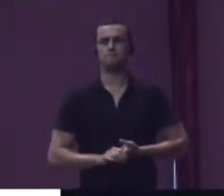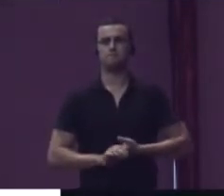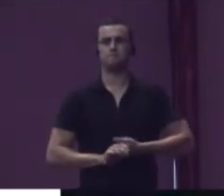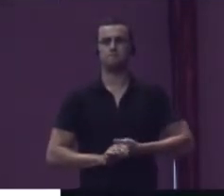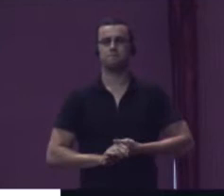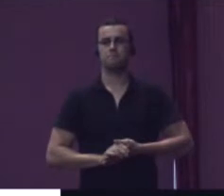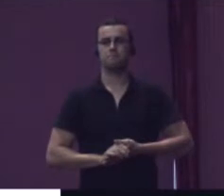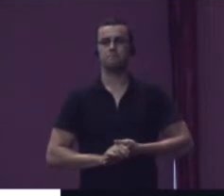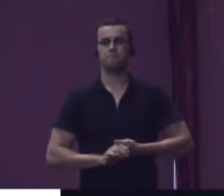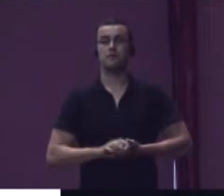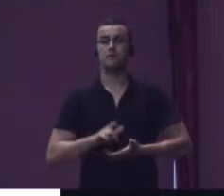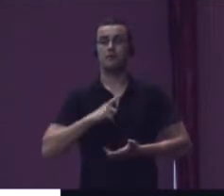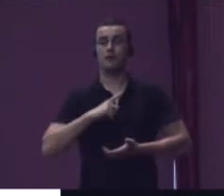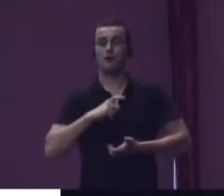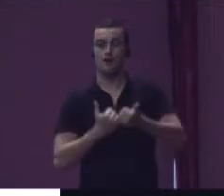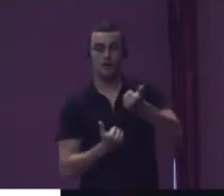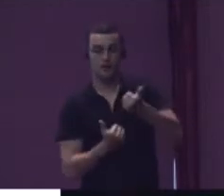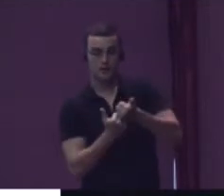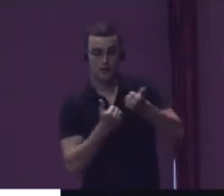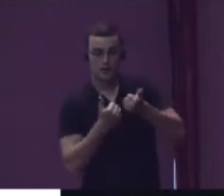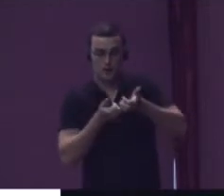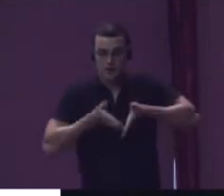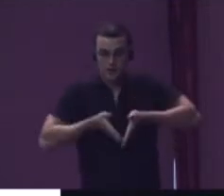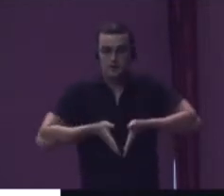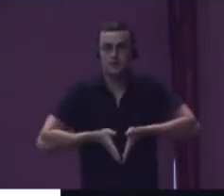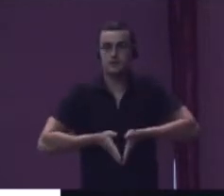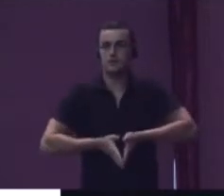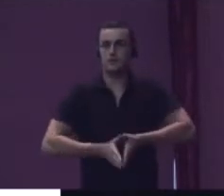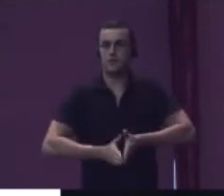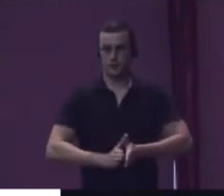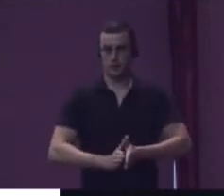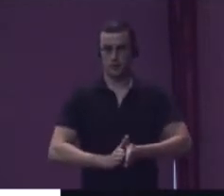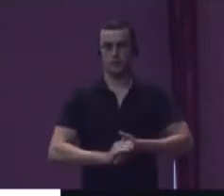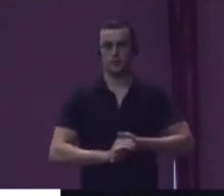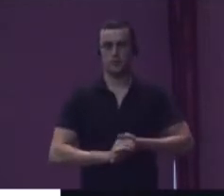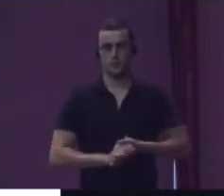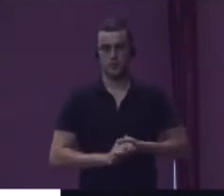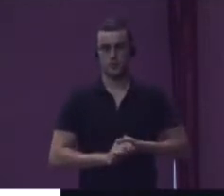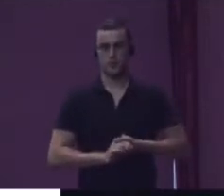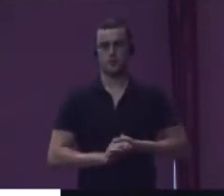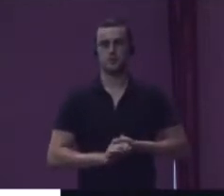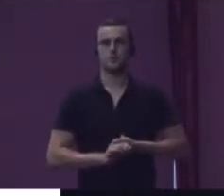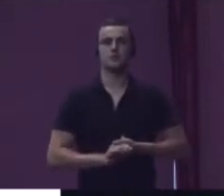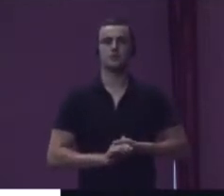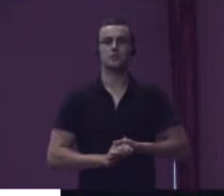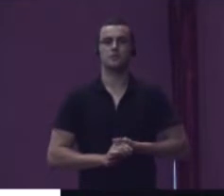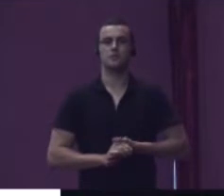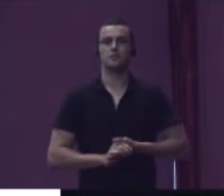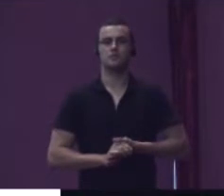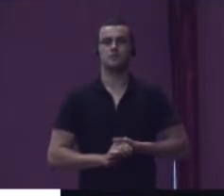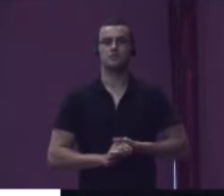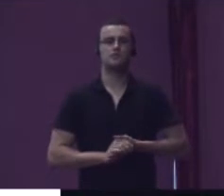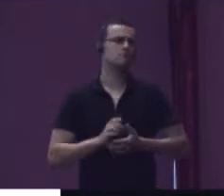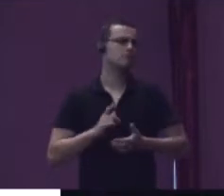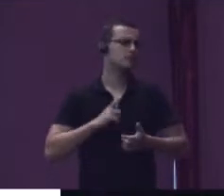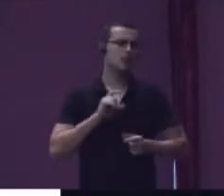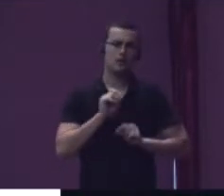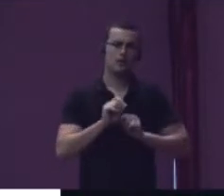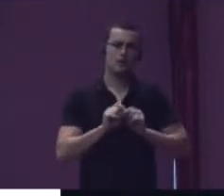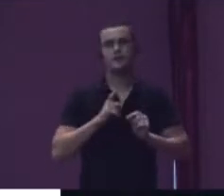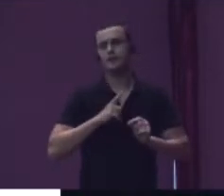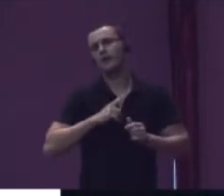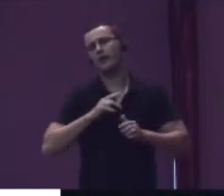roles, ritual roles, and prenatal and postnatal care, and just focuses